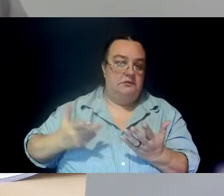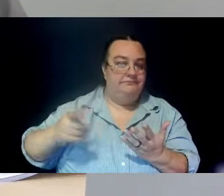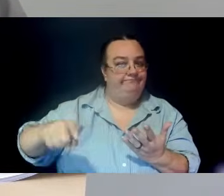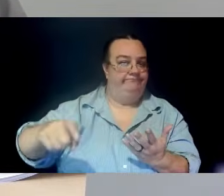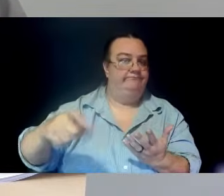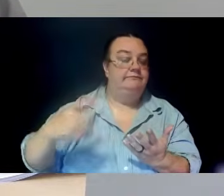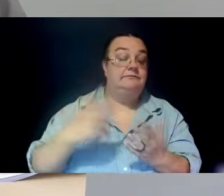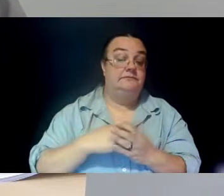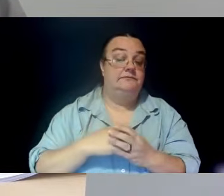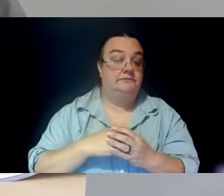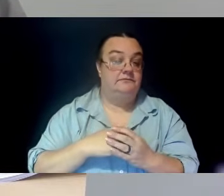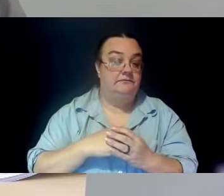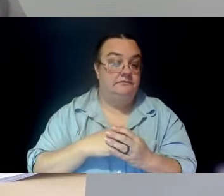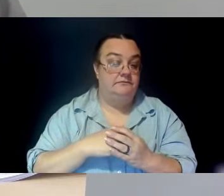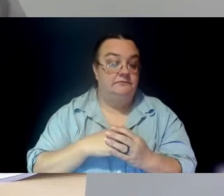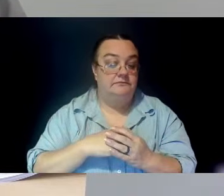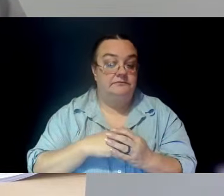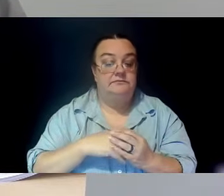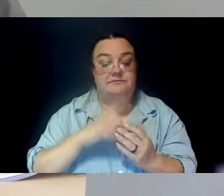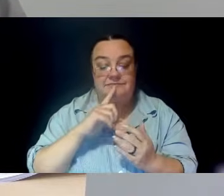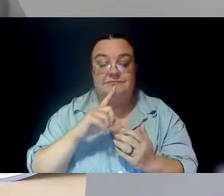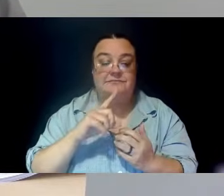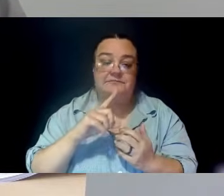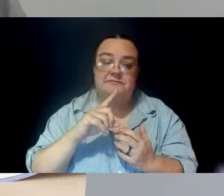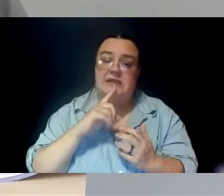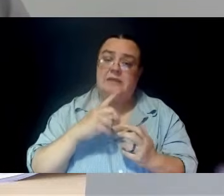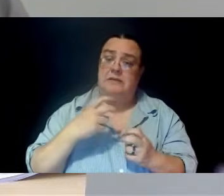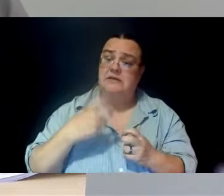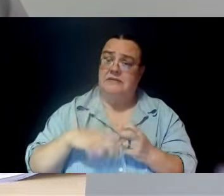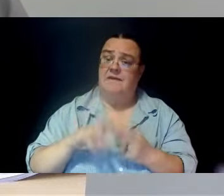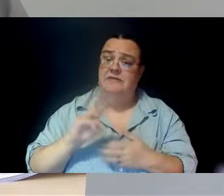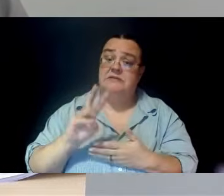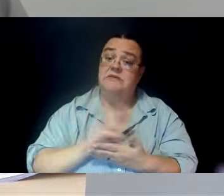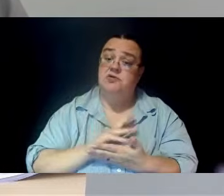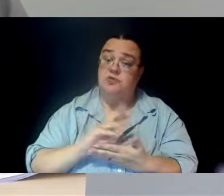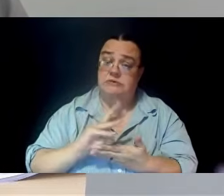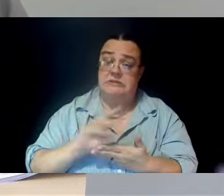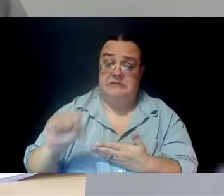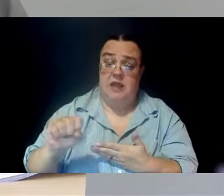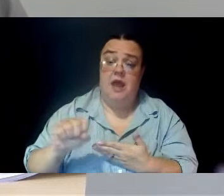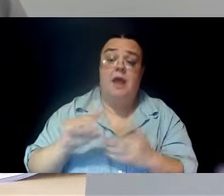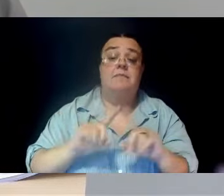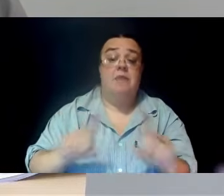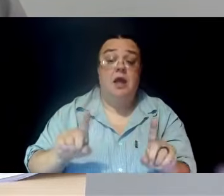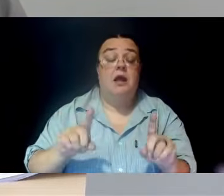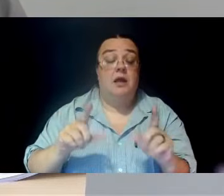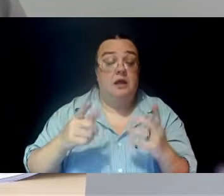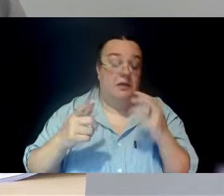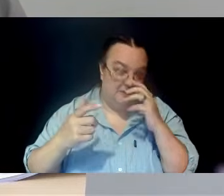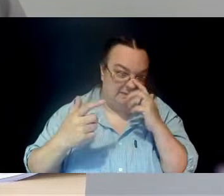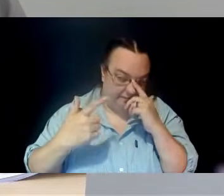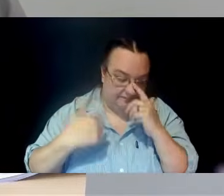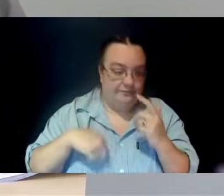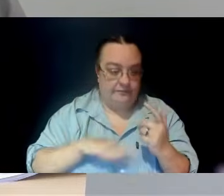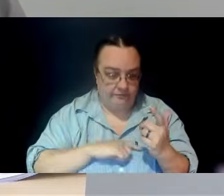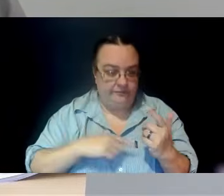It's been a tough 6 weeks, but we've got some